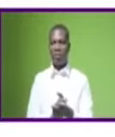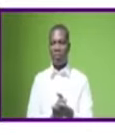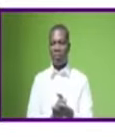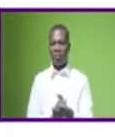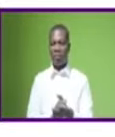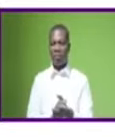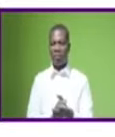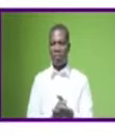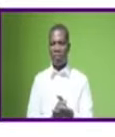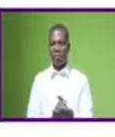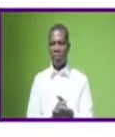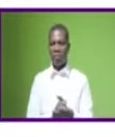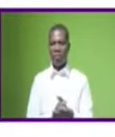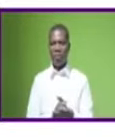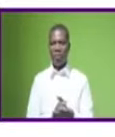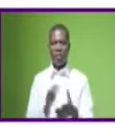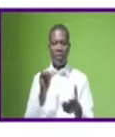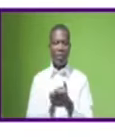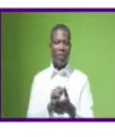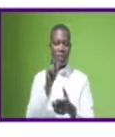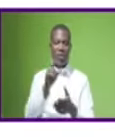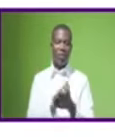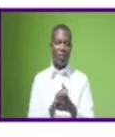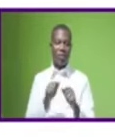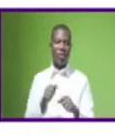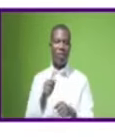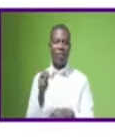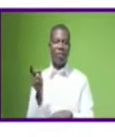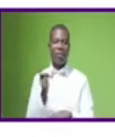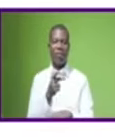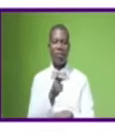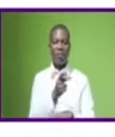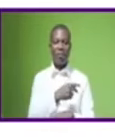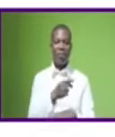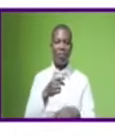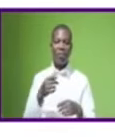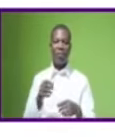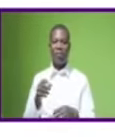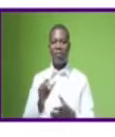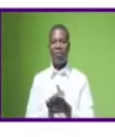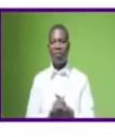Jesus, then you are being tagged with